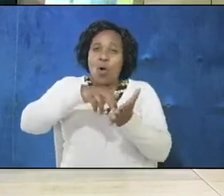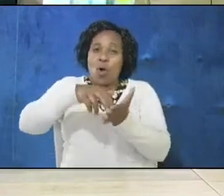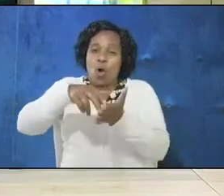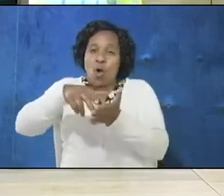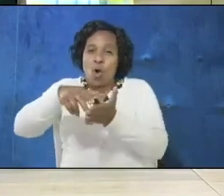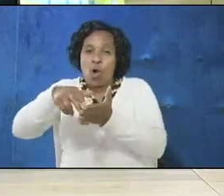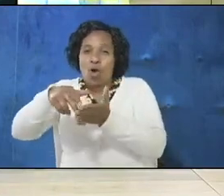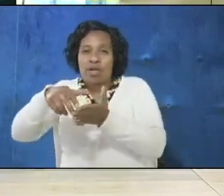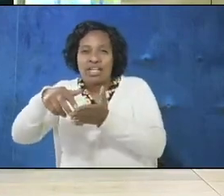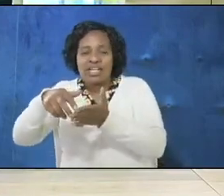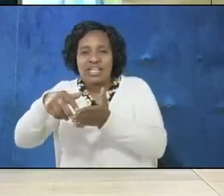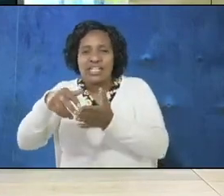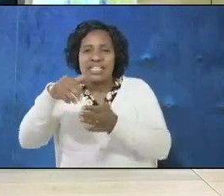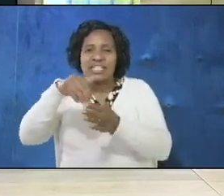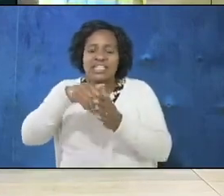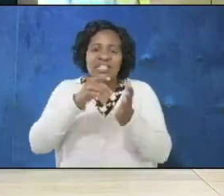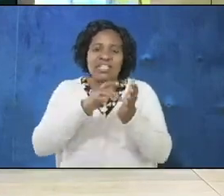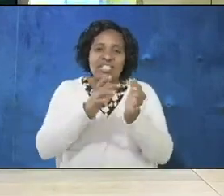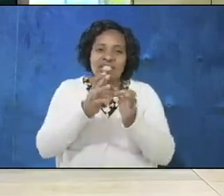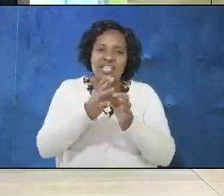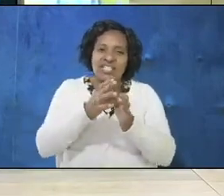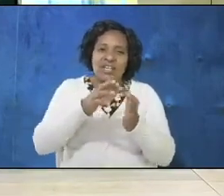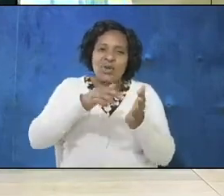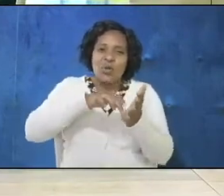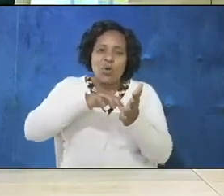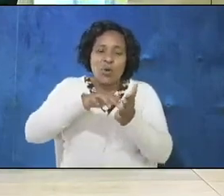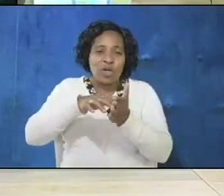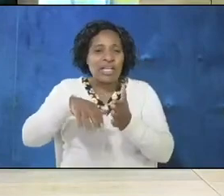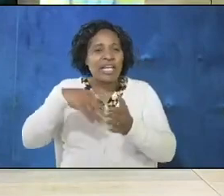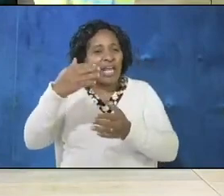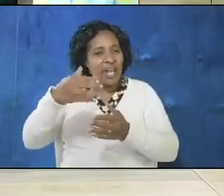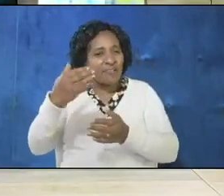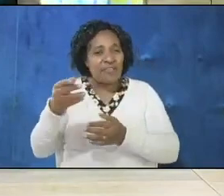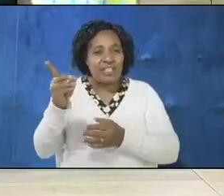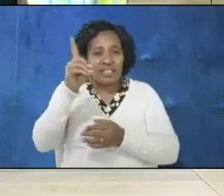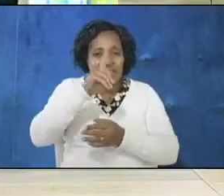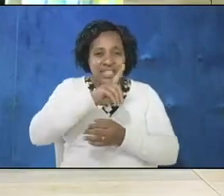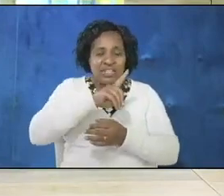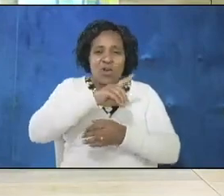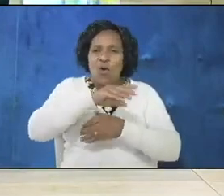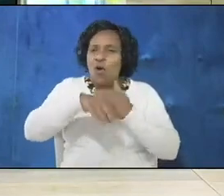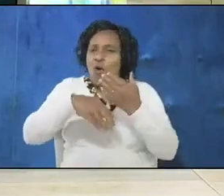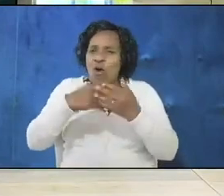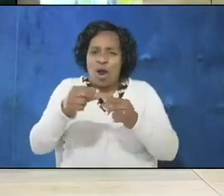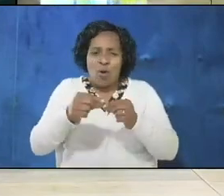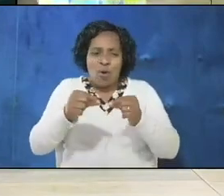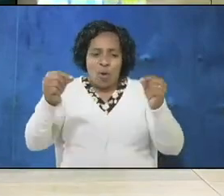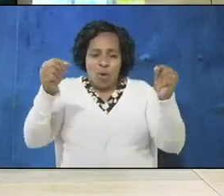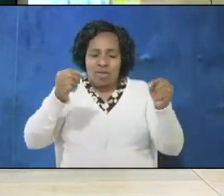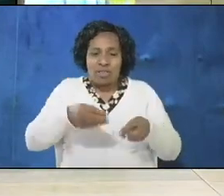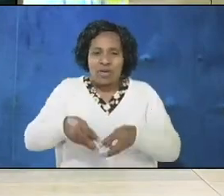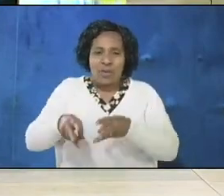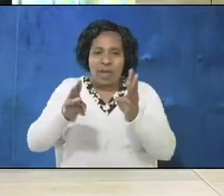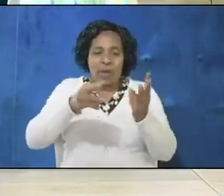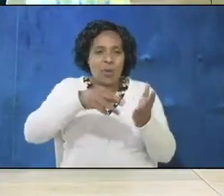Walking with Jesus, walking every day all along the way.